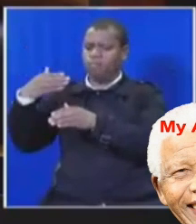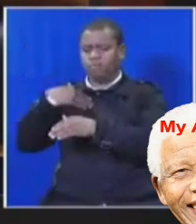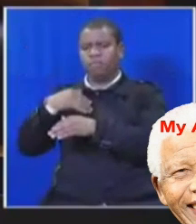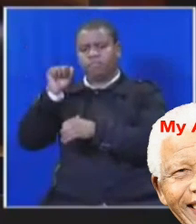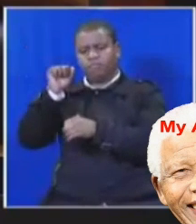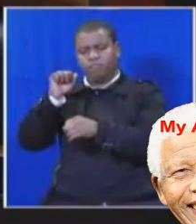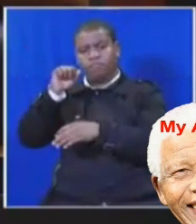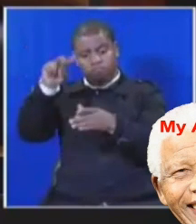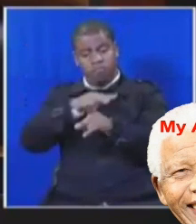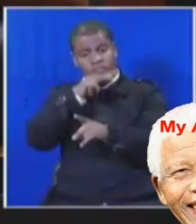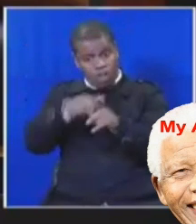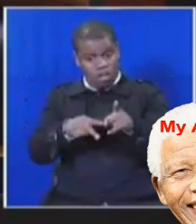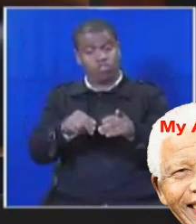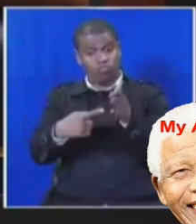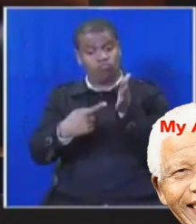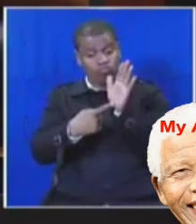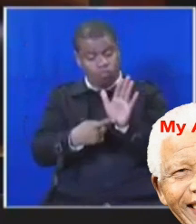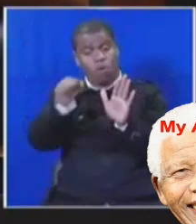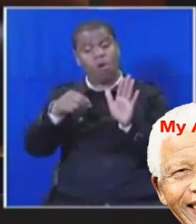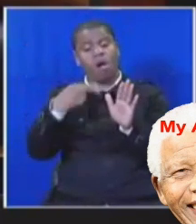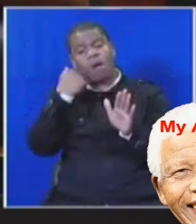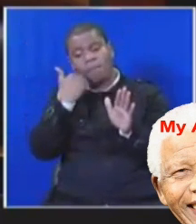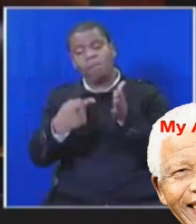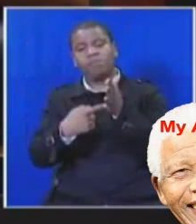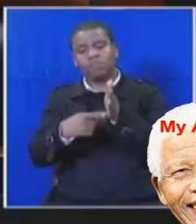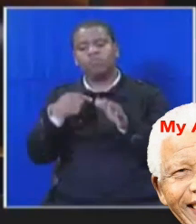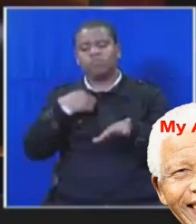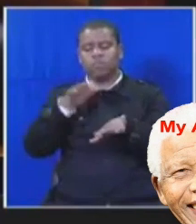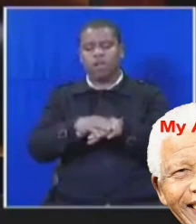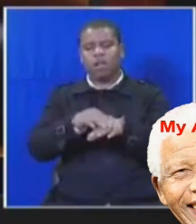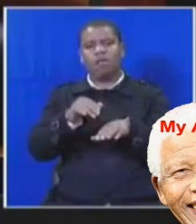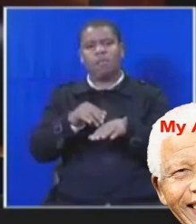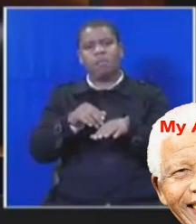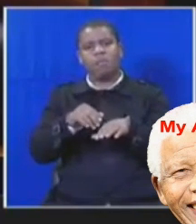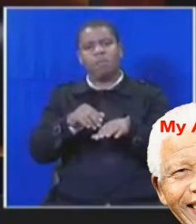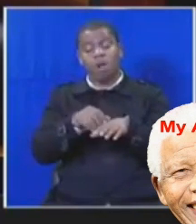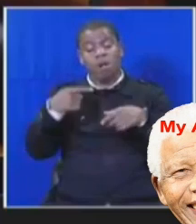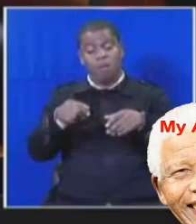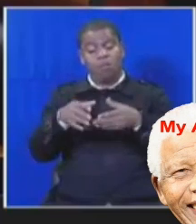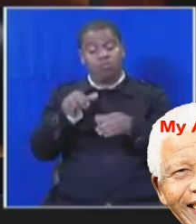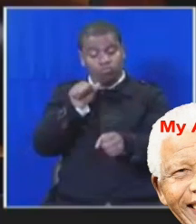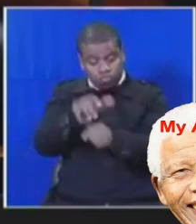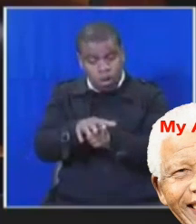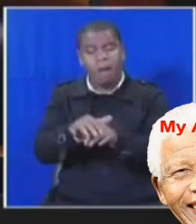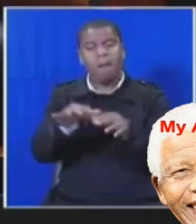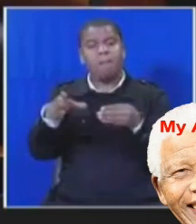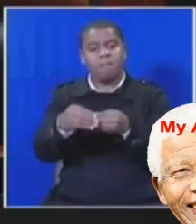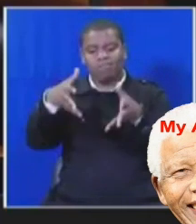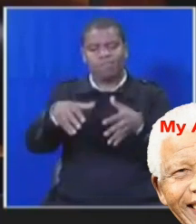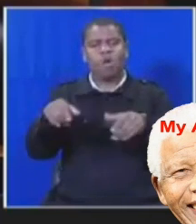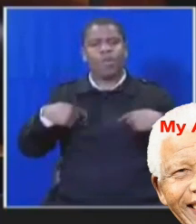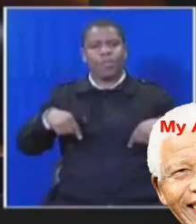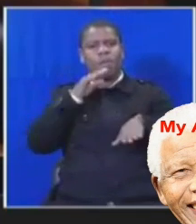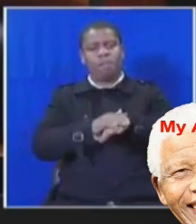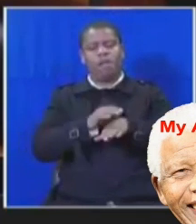affects the openness for other members to be able to participate openly in the debate. I indicated I had